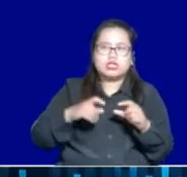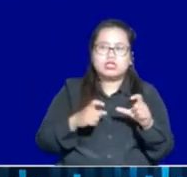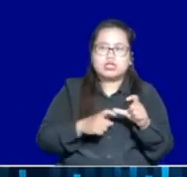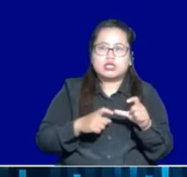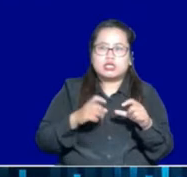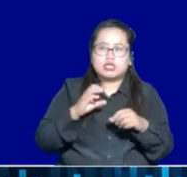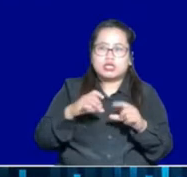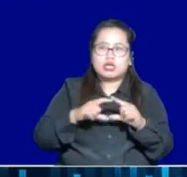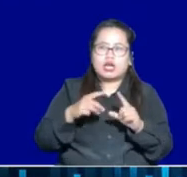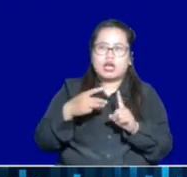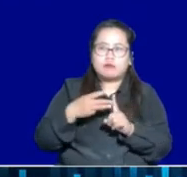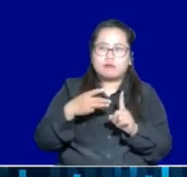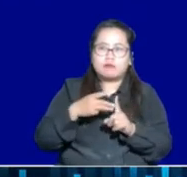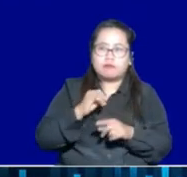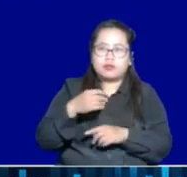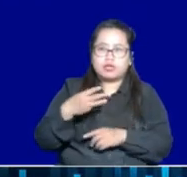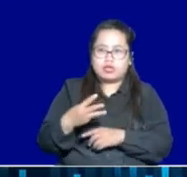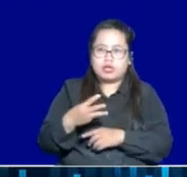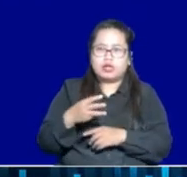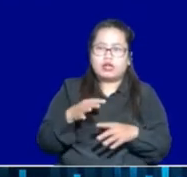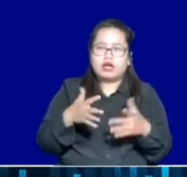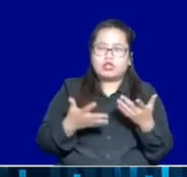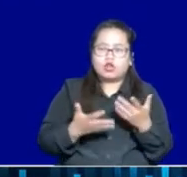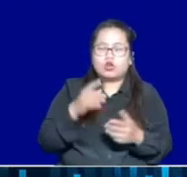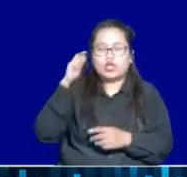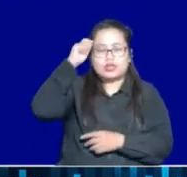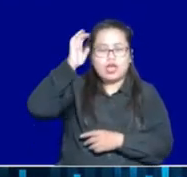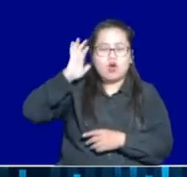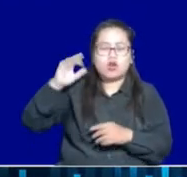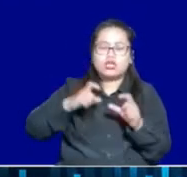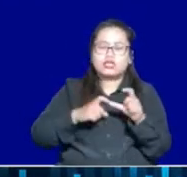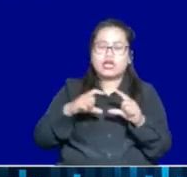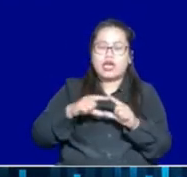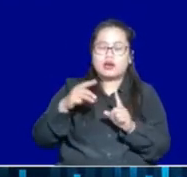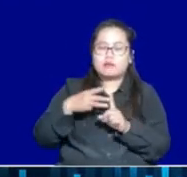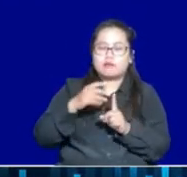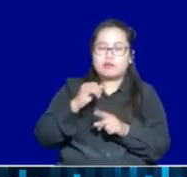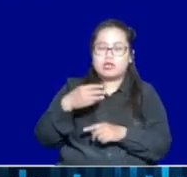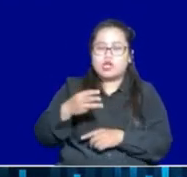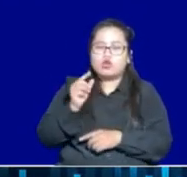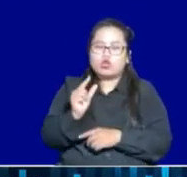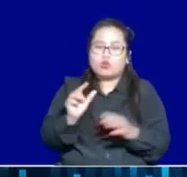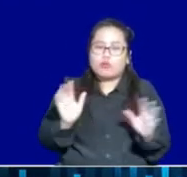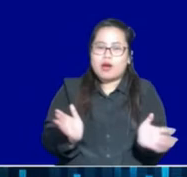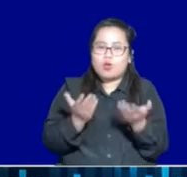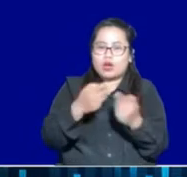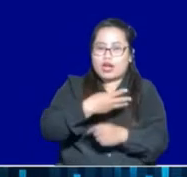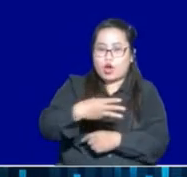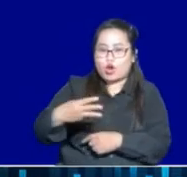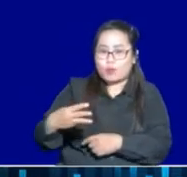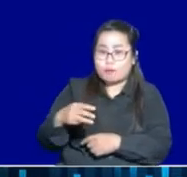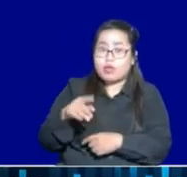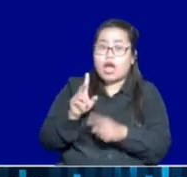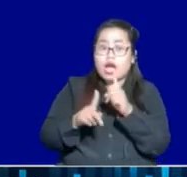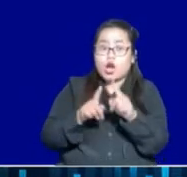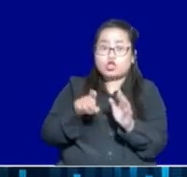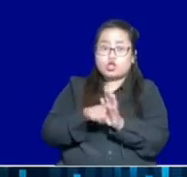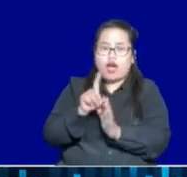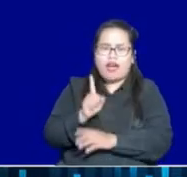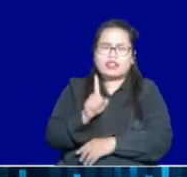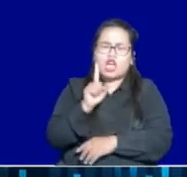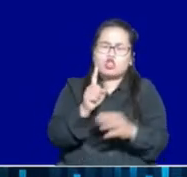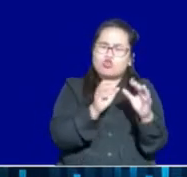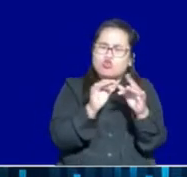words. And the way it works is that if you don't have too many letters, there aren't too many words you can make. If you have one